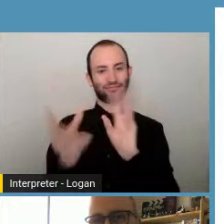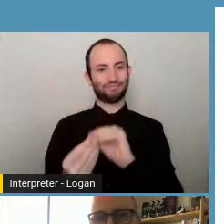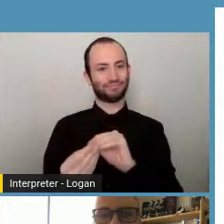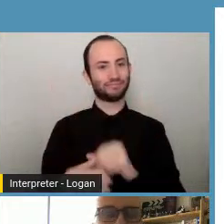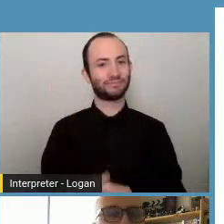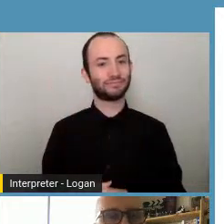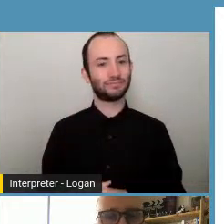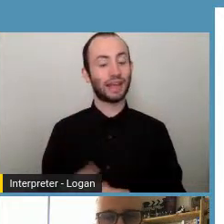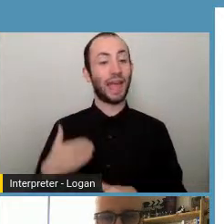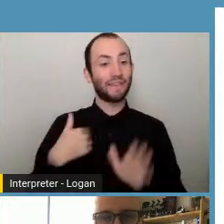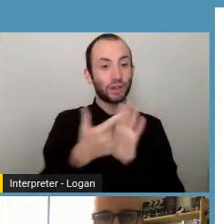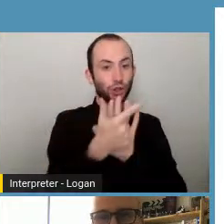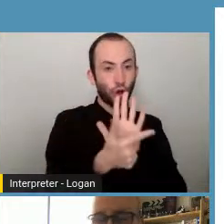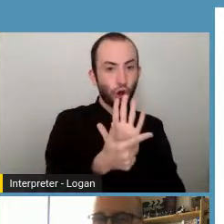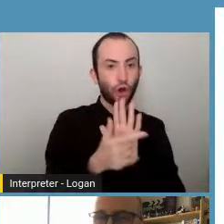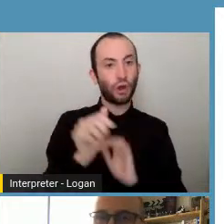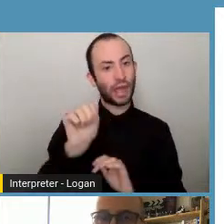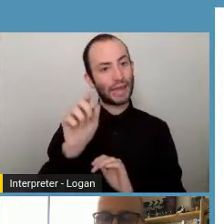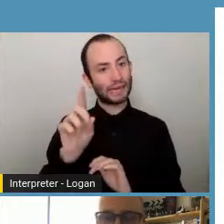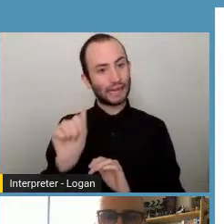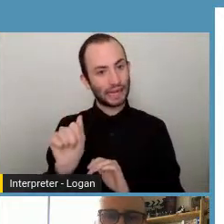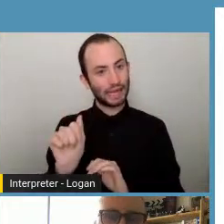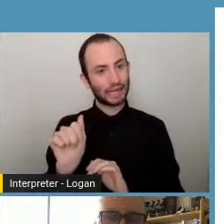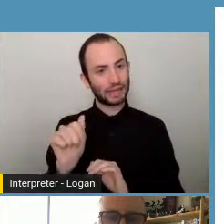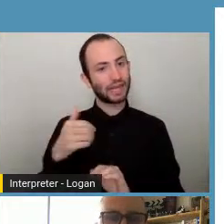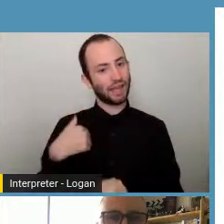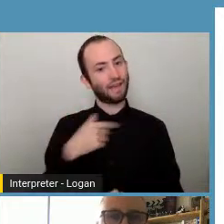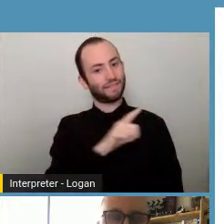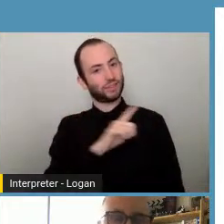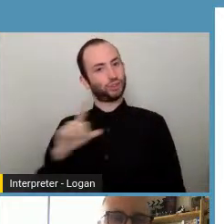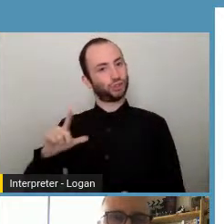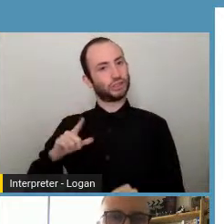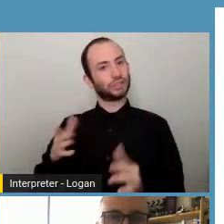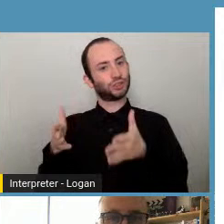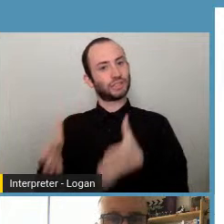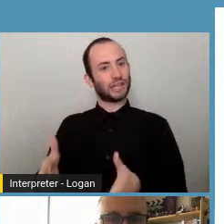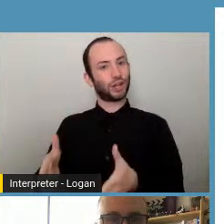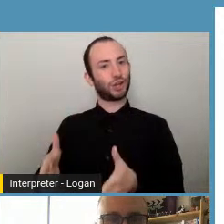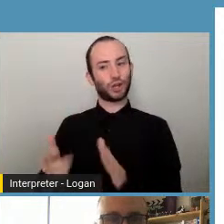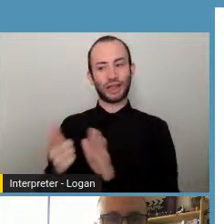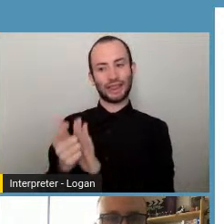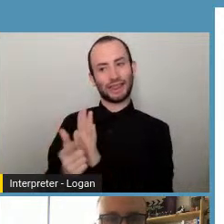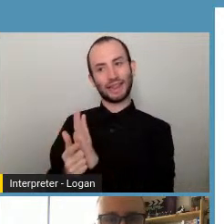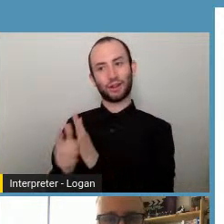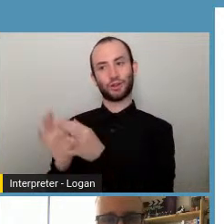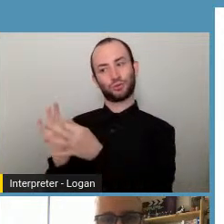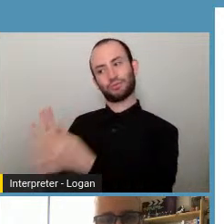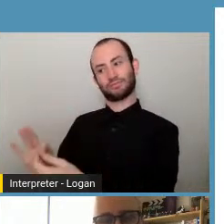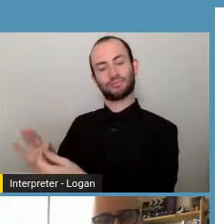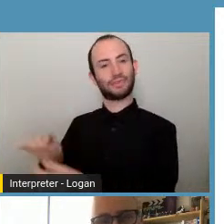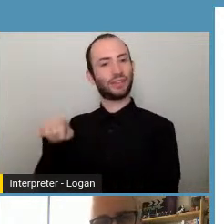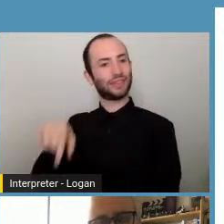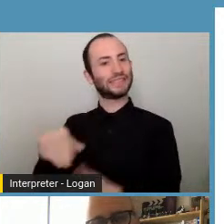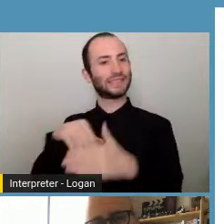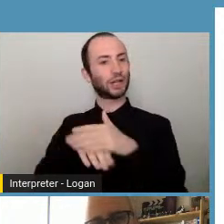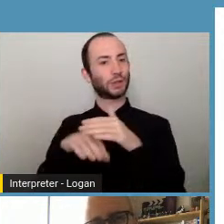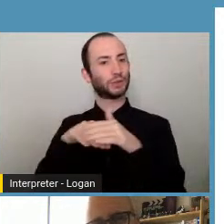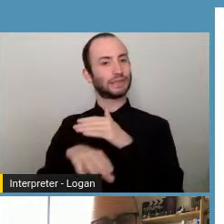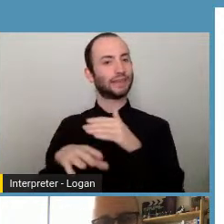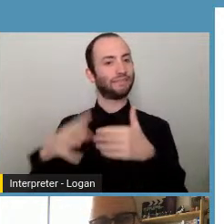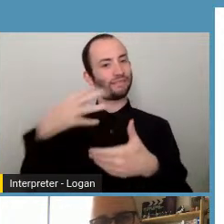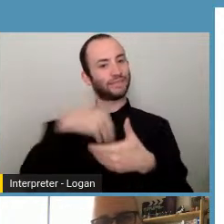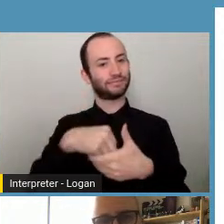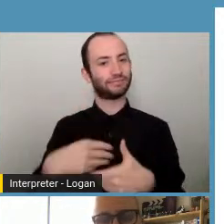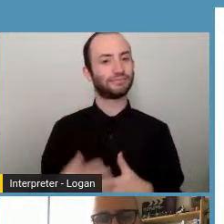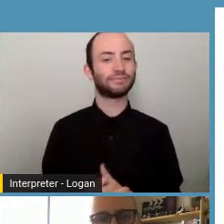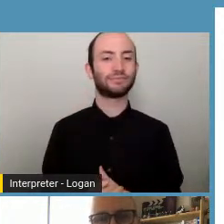there's the ADA, there's a legal aspect to being accessible and being inclusive as well. But, let's just kind